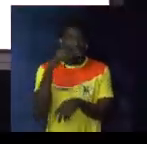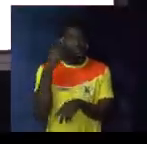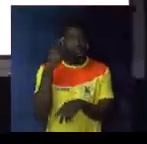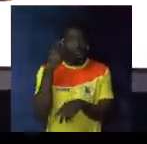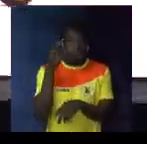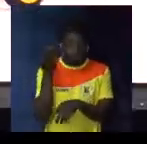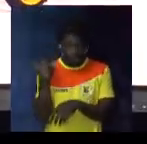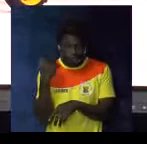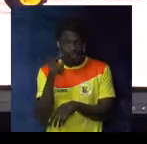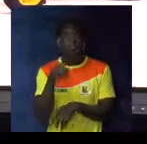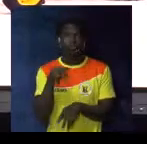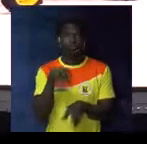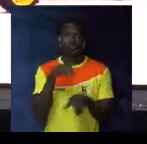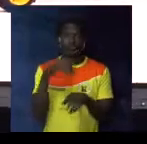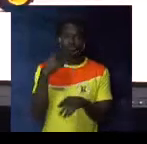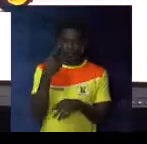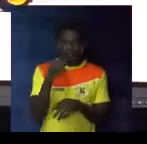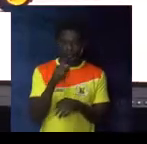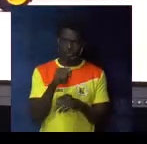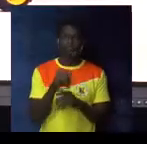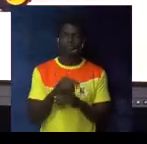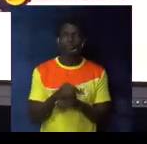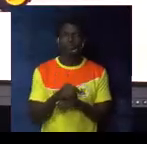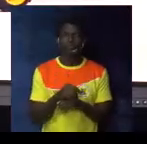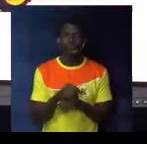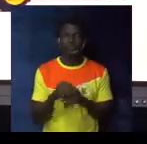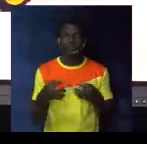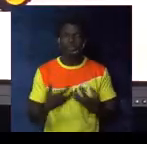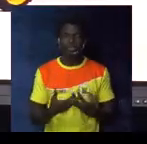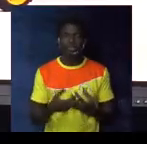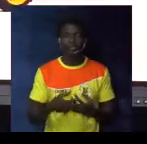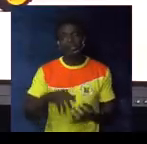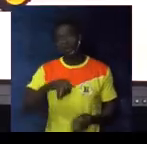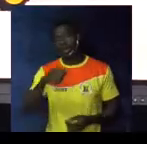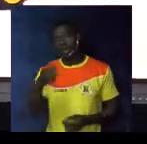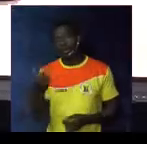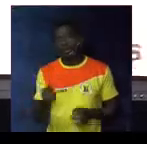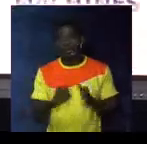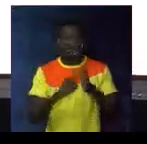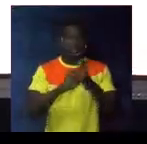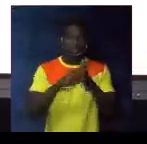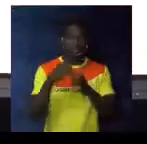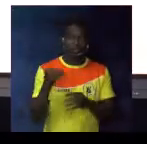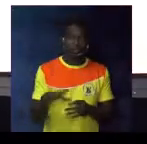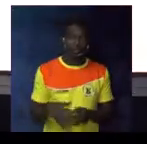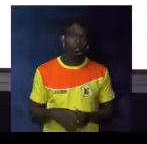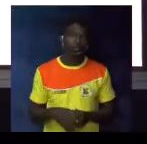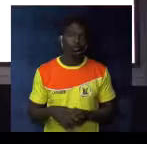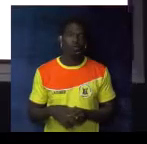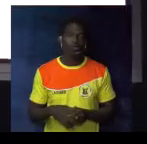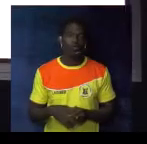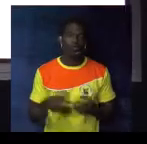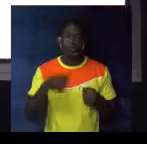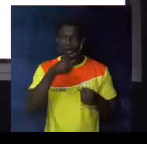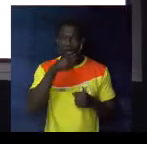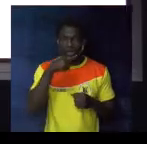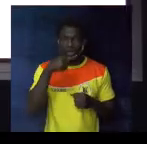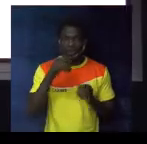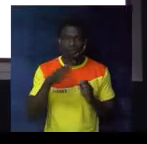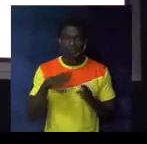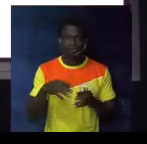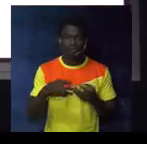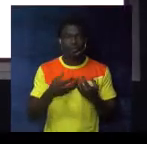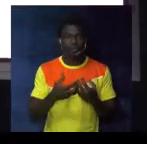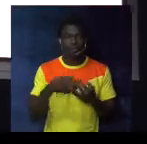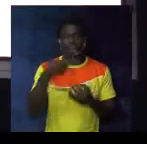you saw a diagram or picture of a tractor. Let's look at another example of agricultural